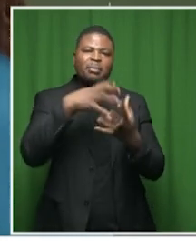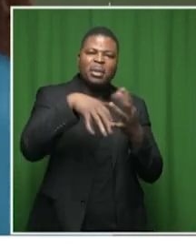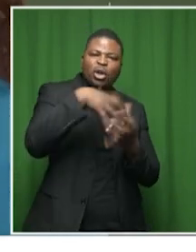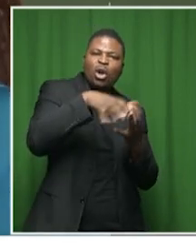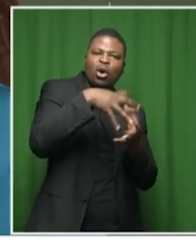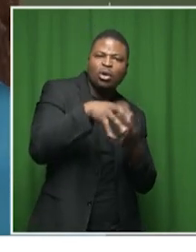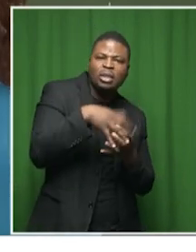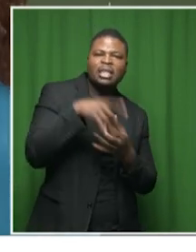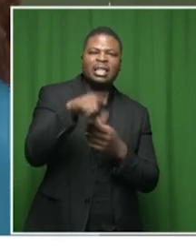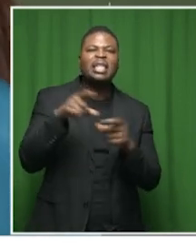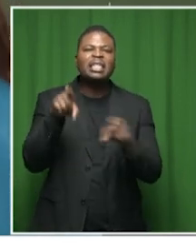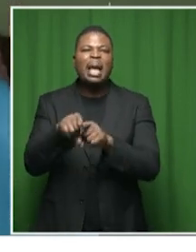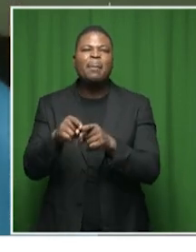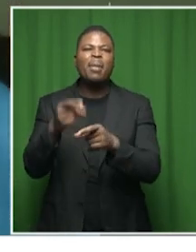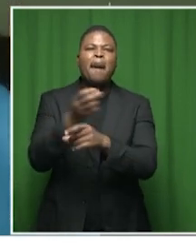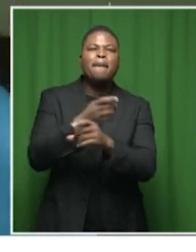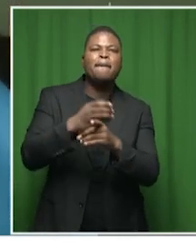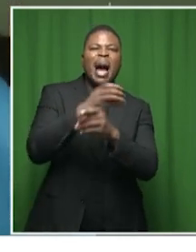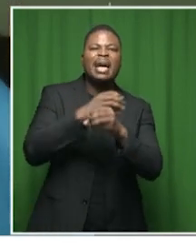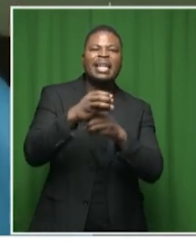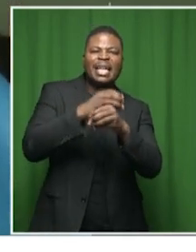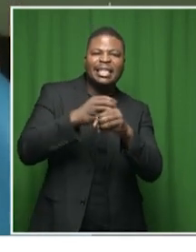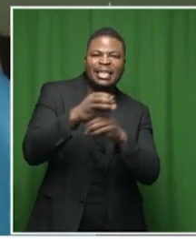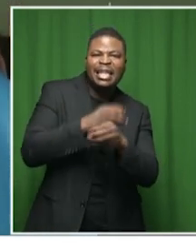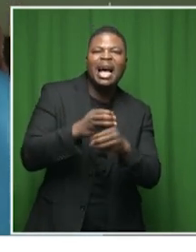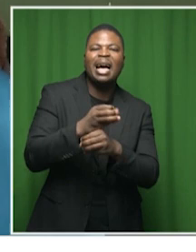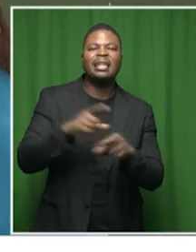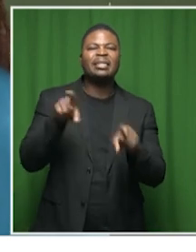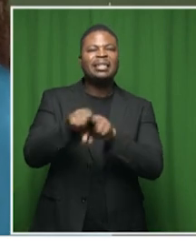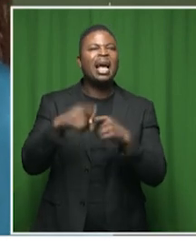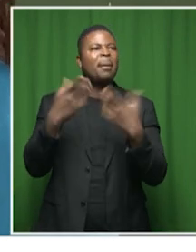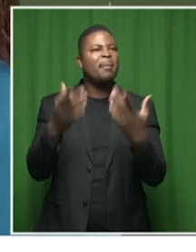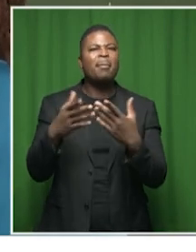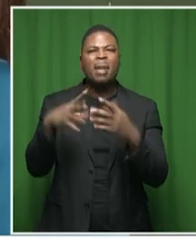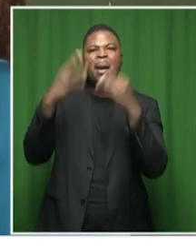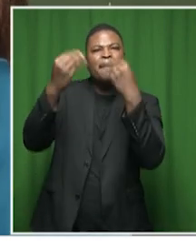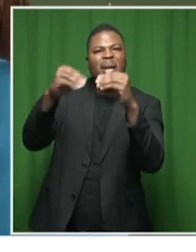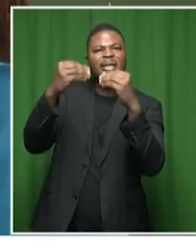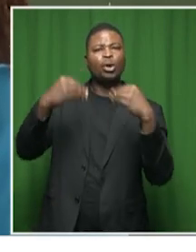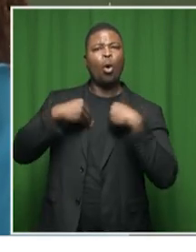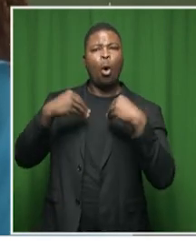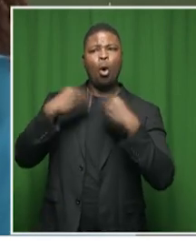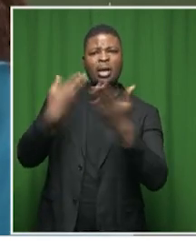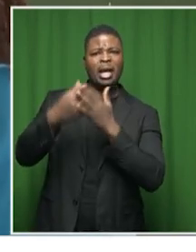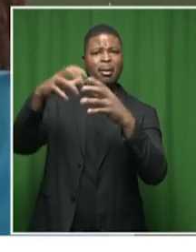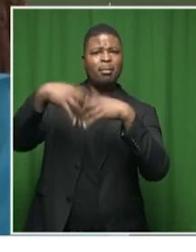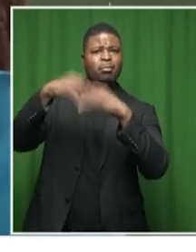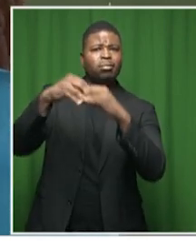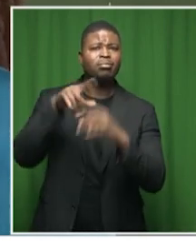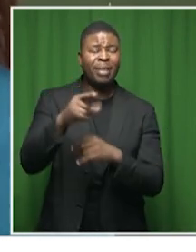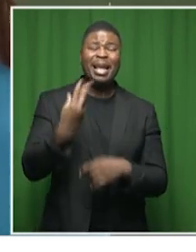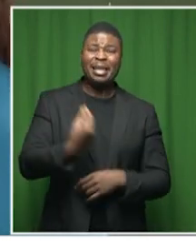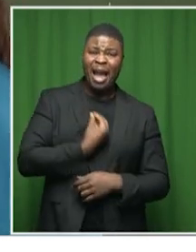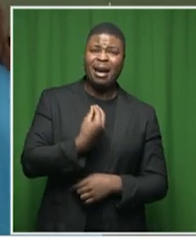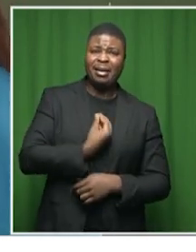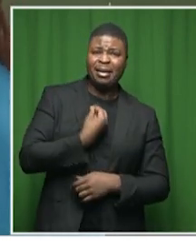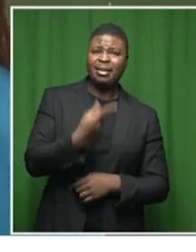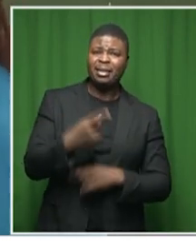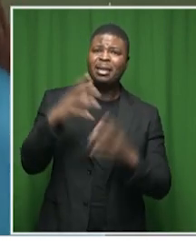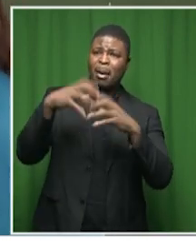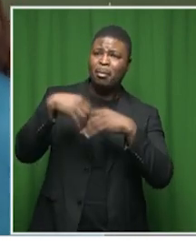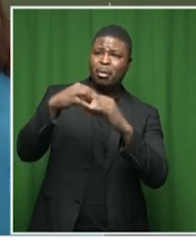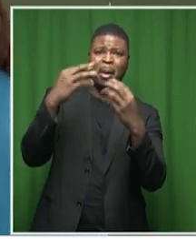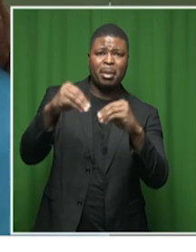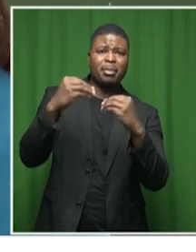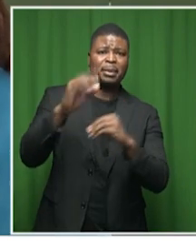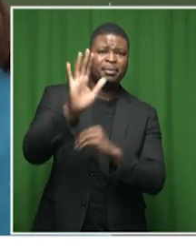the baristas. On the other side, we've got an entrepreneurship corner where, entrepreneurs, young entrepreneurs that will be sharing. But